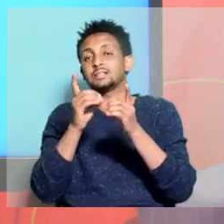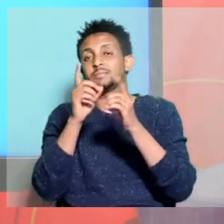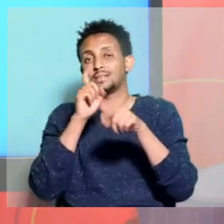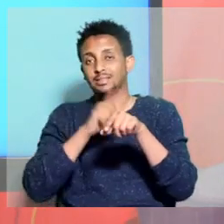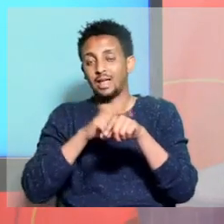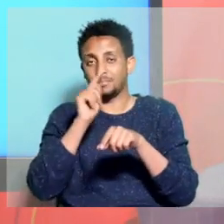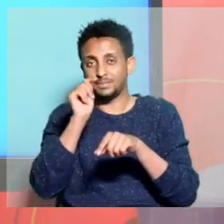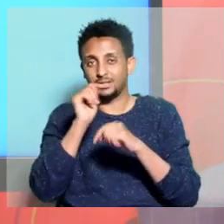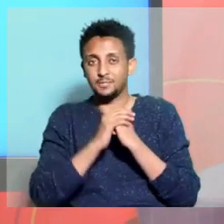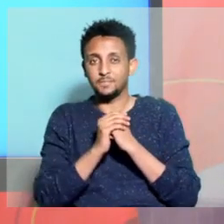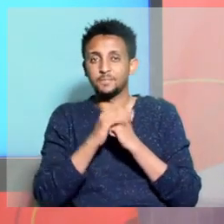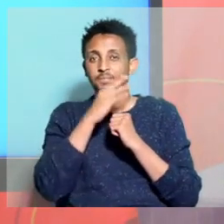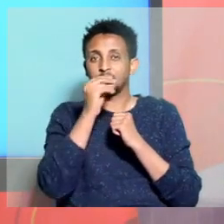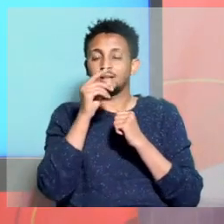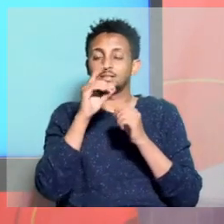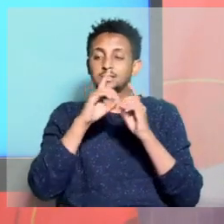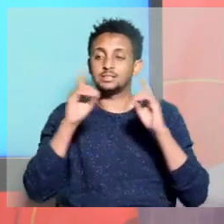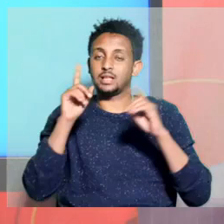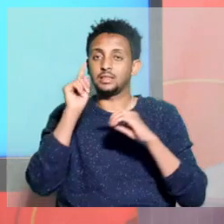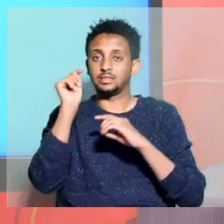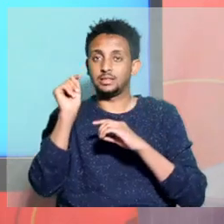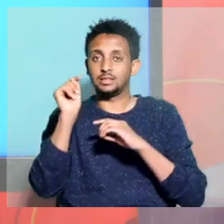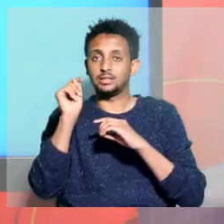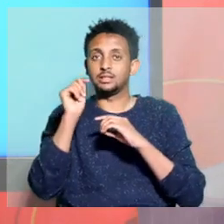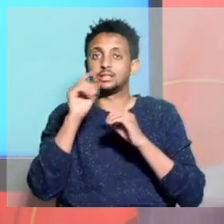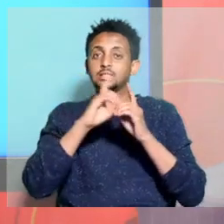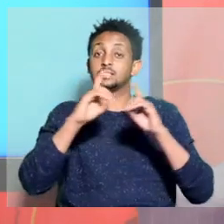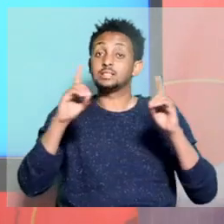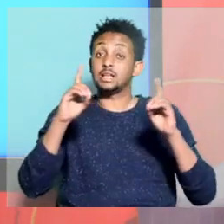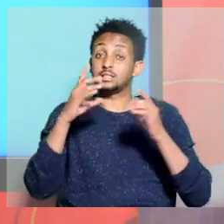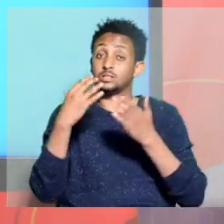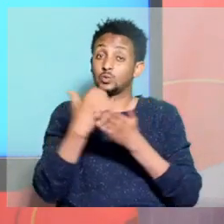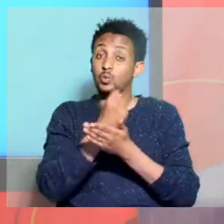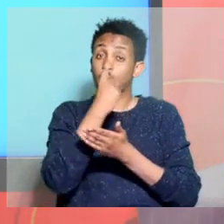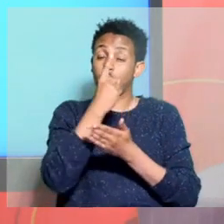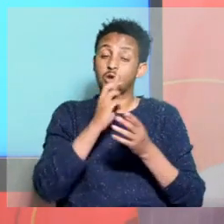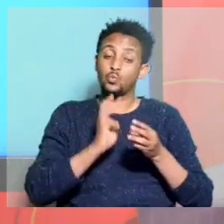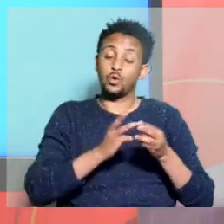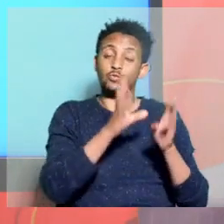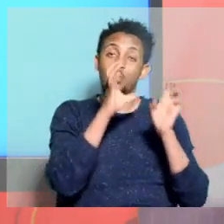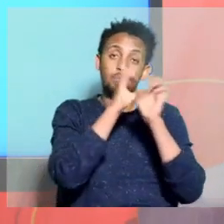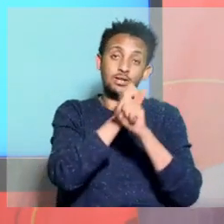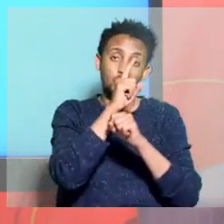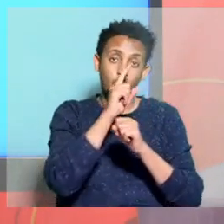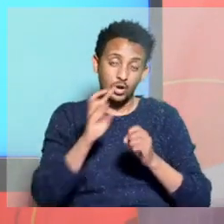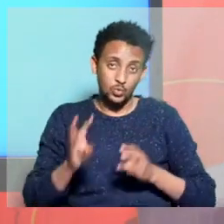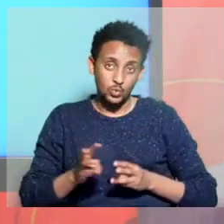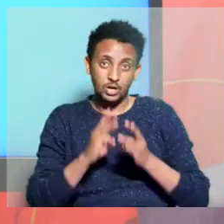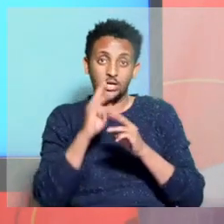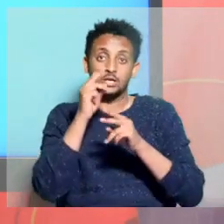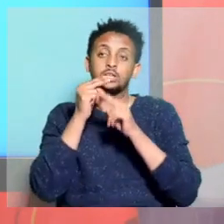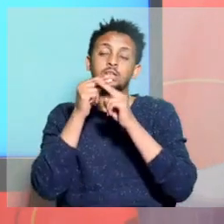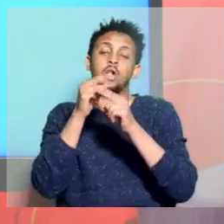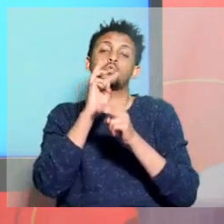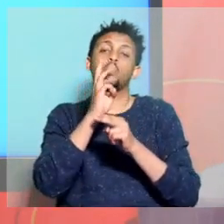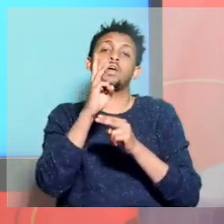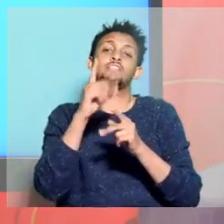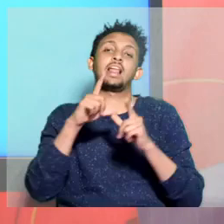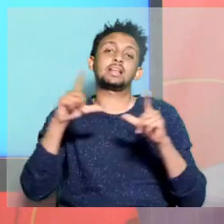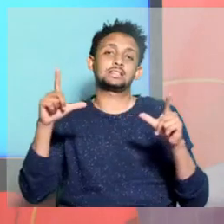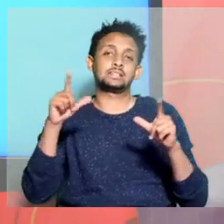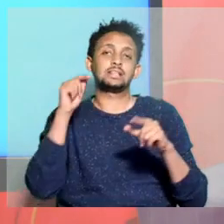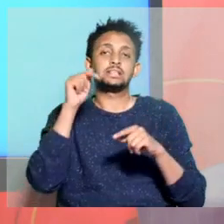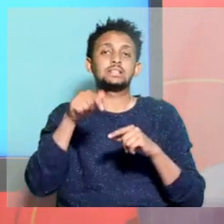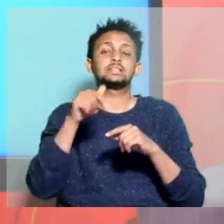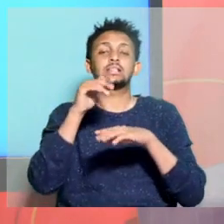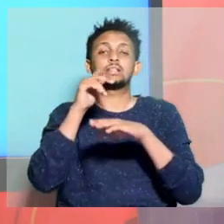t, okay, or distance over time t. The distance it took for one wave to be completely passing is known to be wavelengths, and the